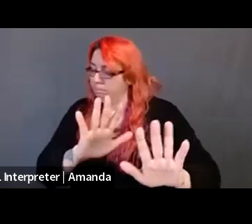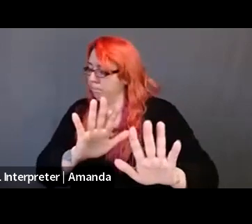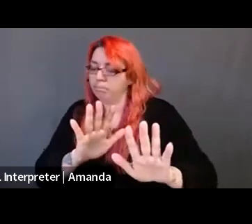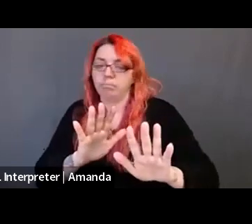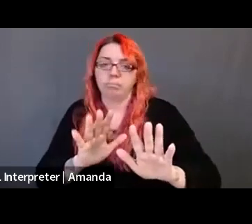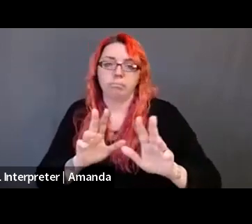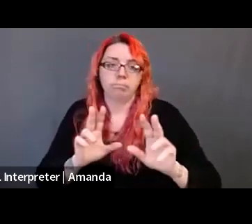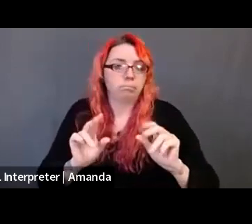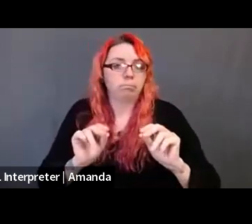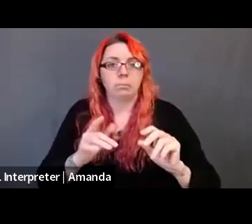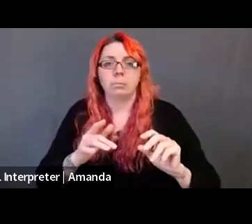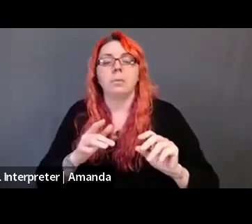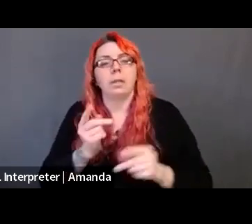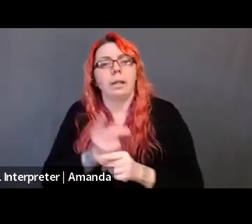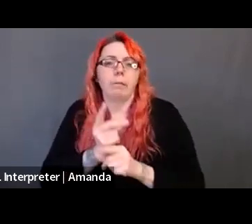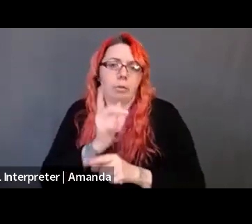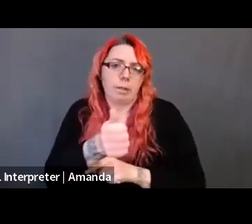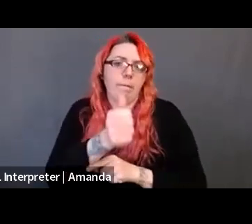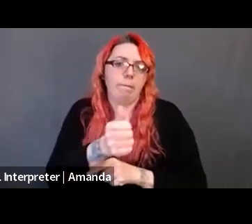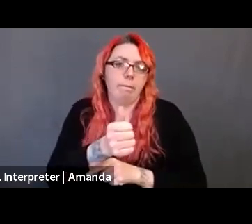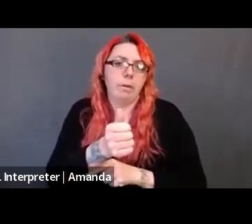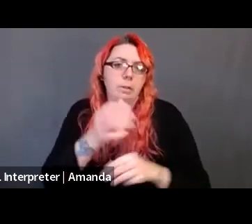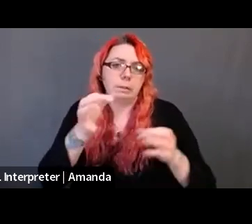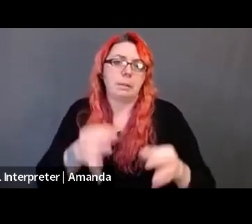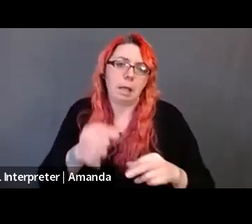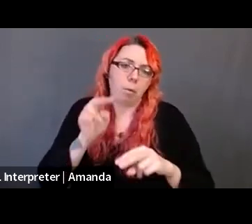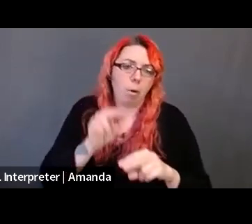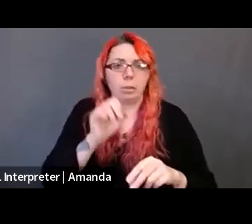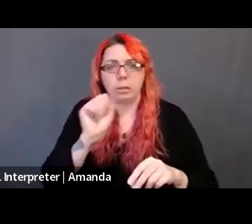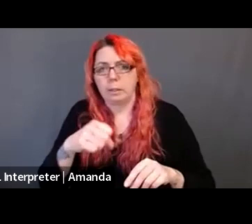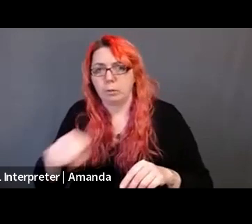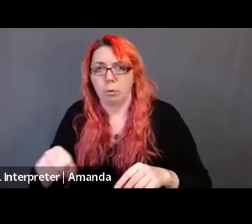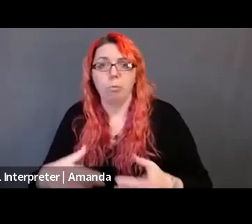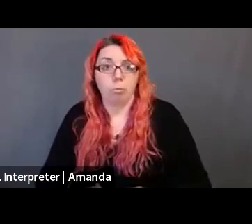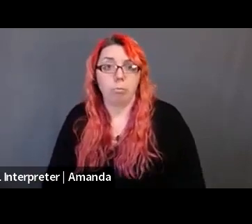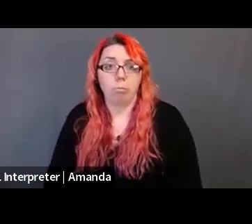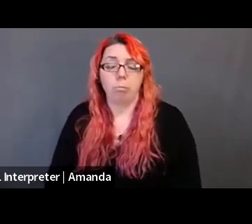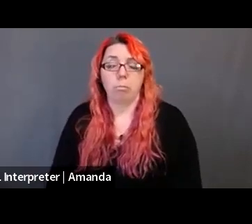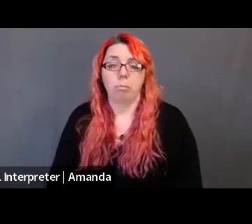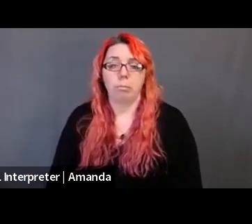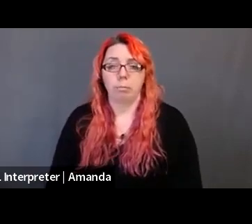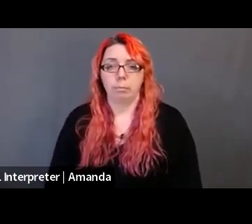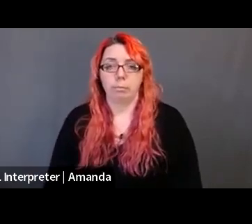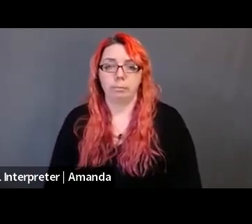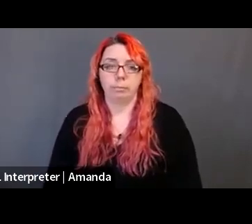with, or just to be taking care of yourself as you're watching it. And then we'll just check in after you watch it with a scenario.